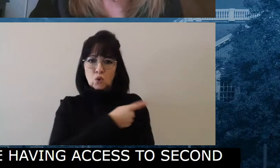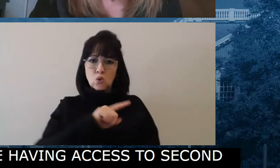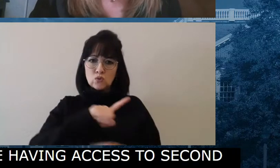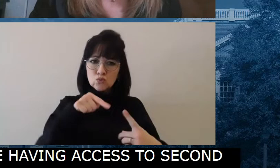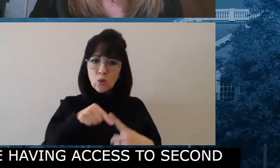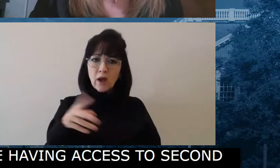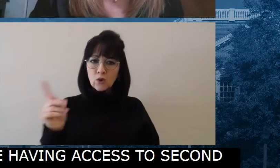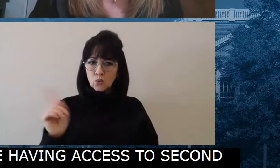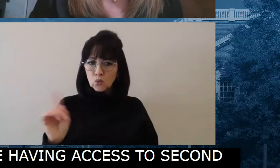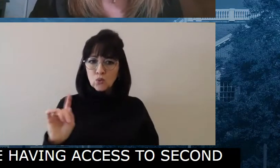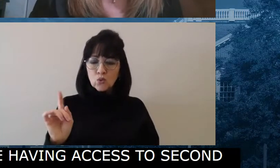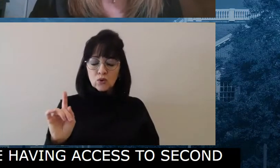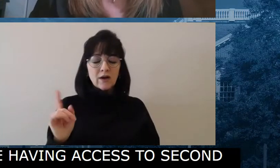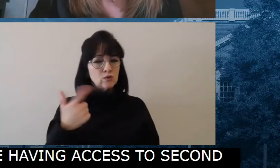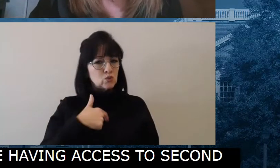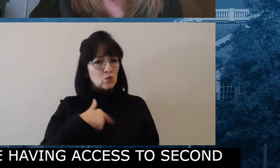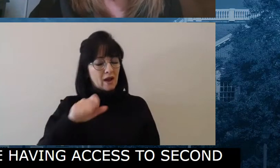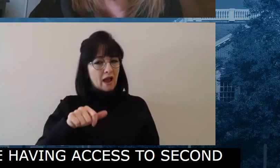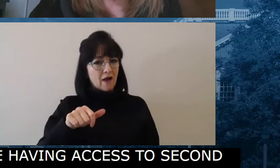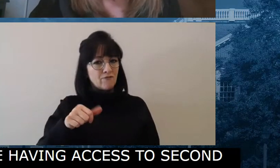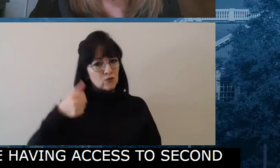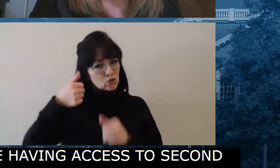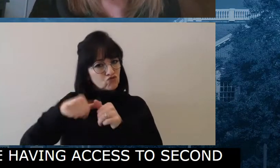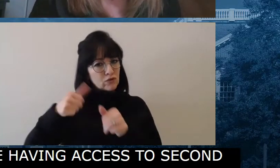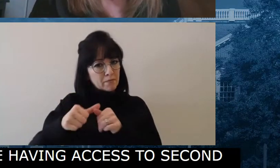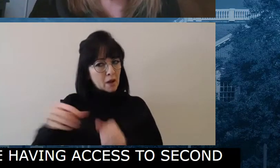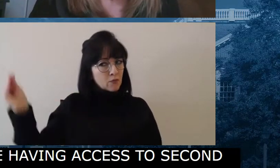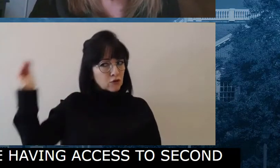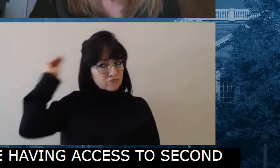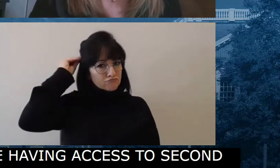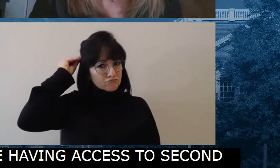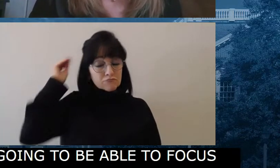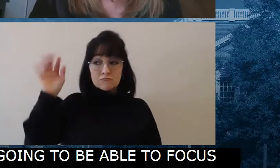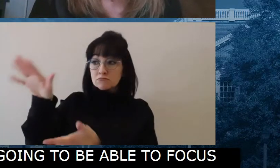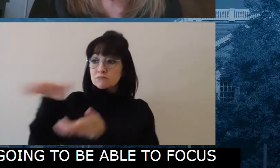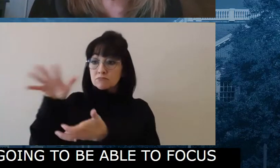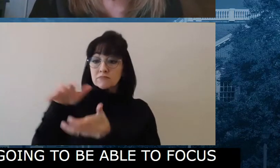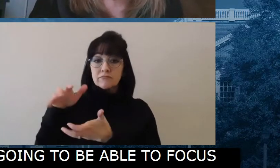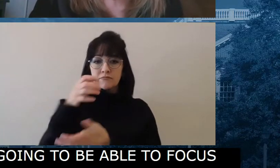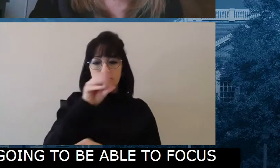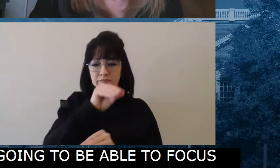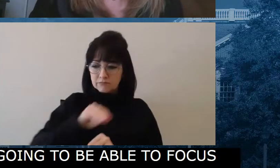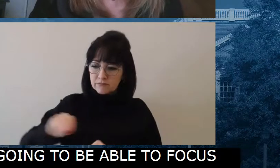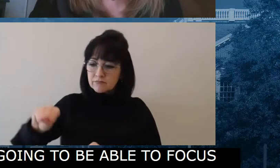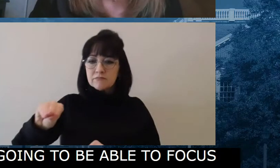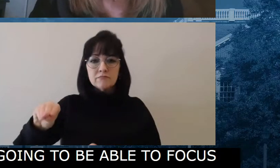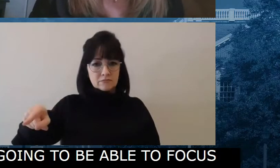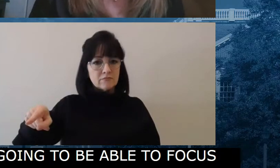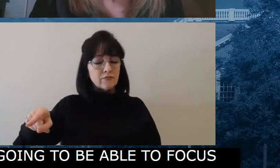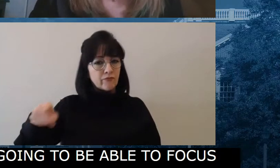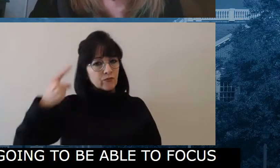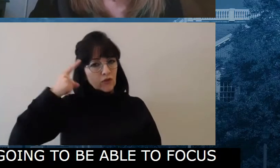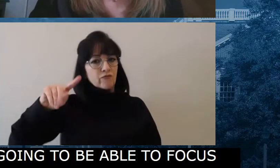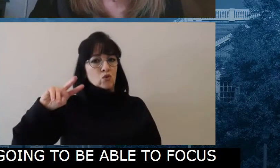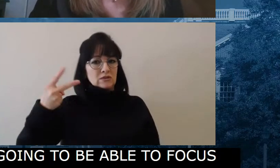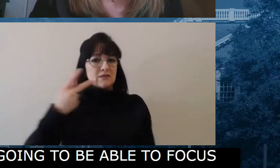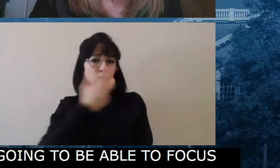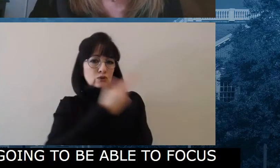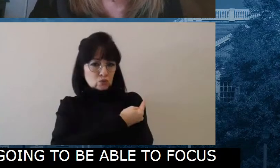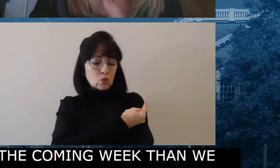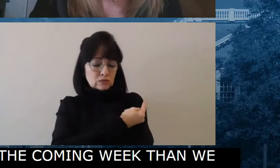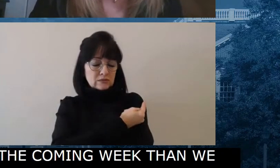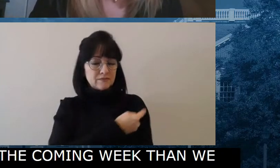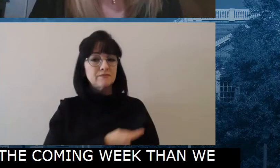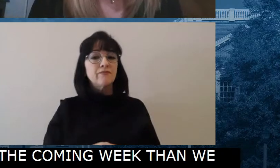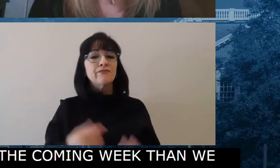much more of our allocation in the coming week than we did this week on first doses. And we